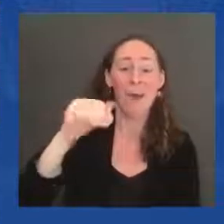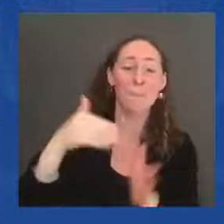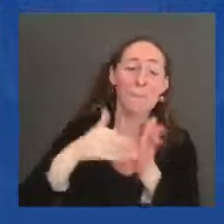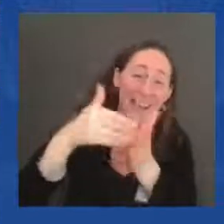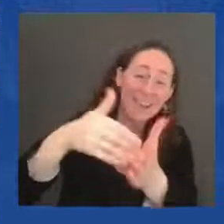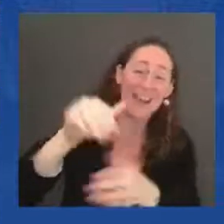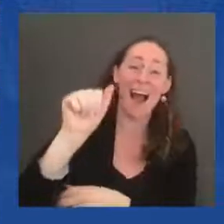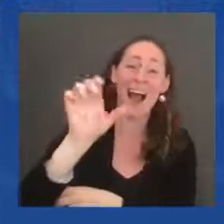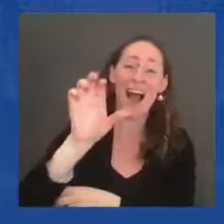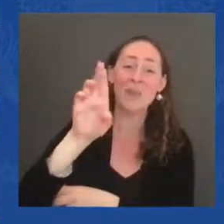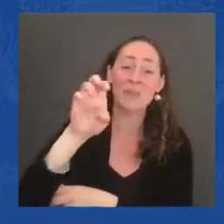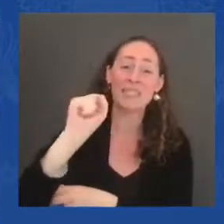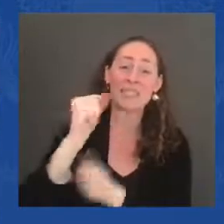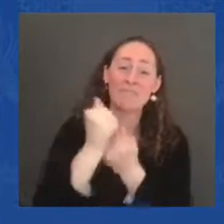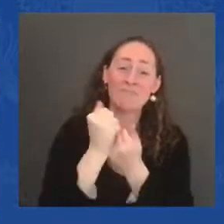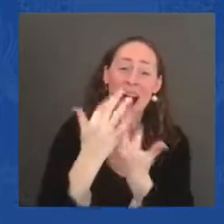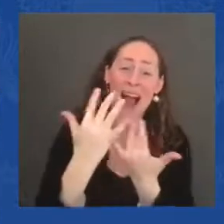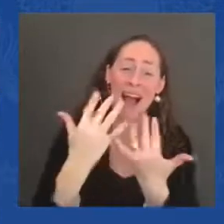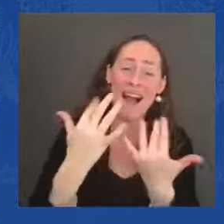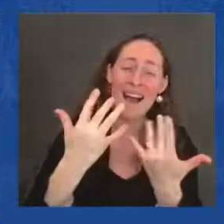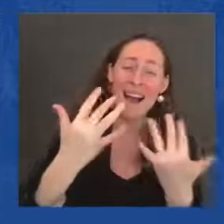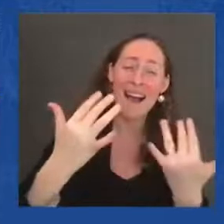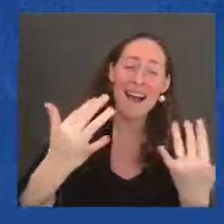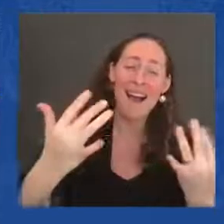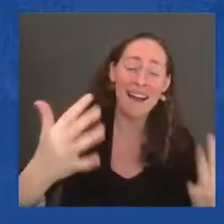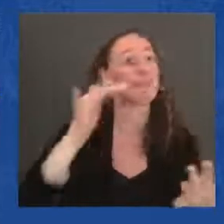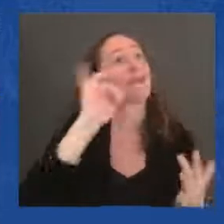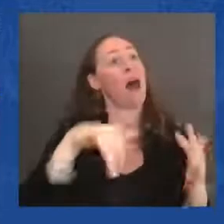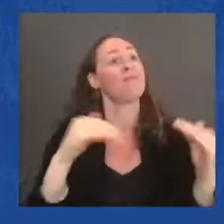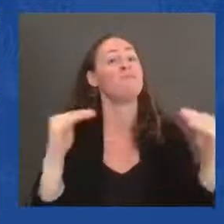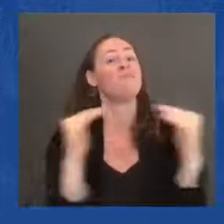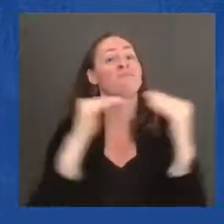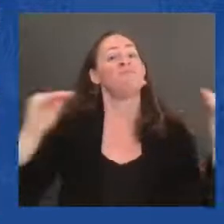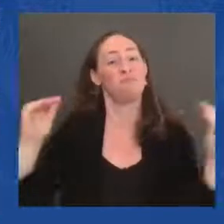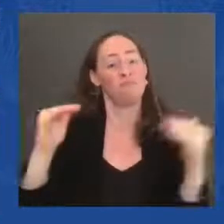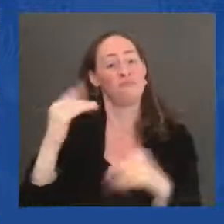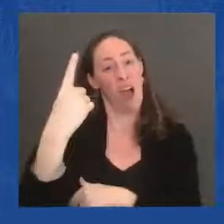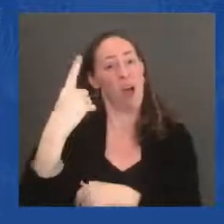When I say that back east, they're used to floods and storms.